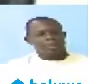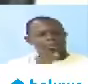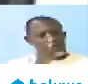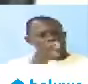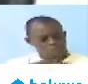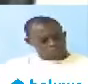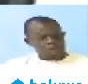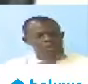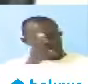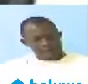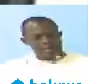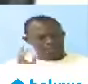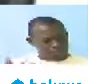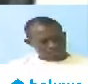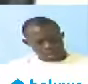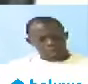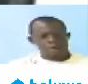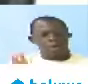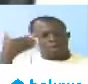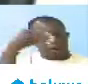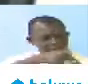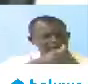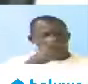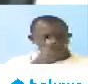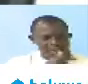said I want to go to Gambia